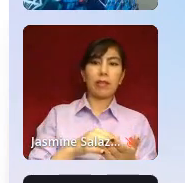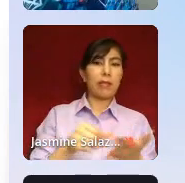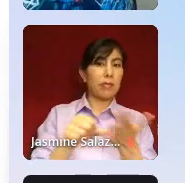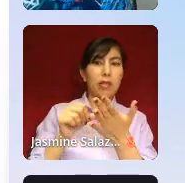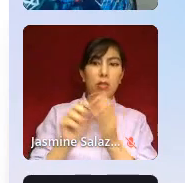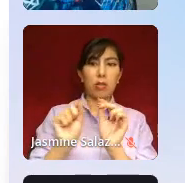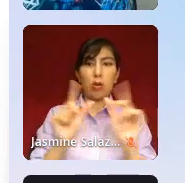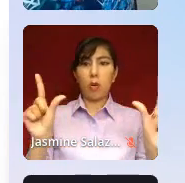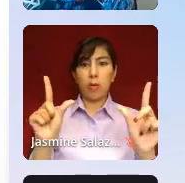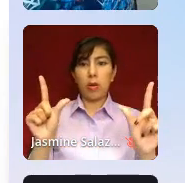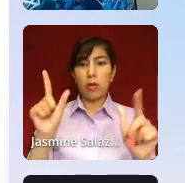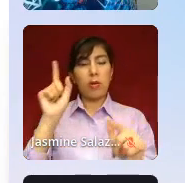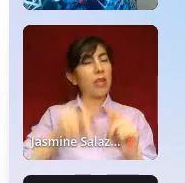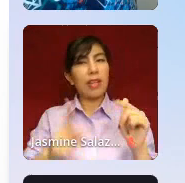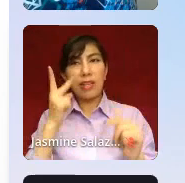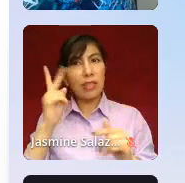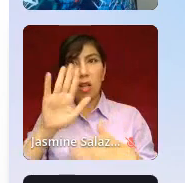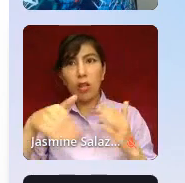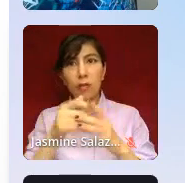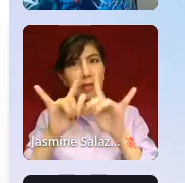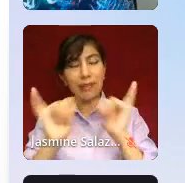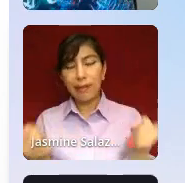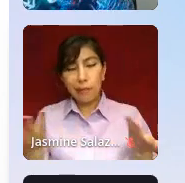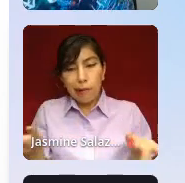Why? You can't look at all of them at the same time.